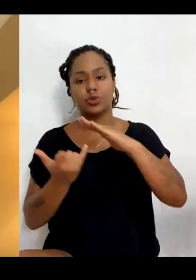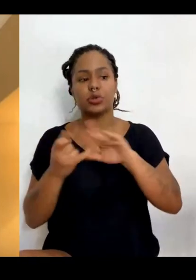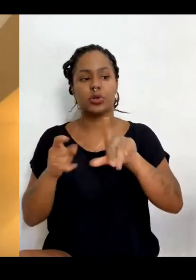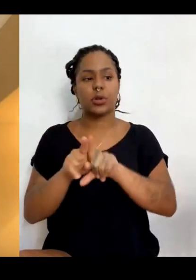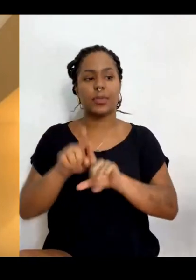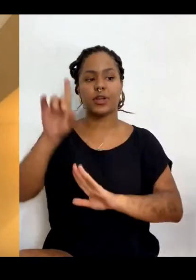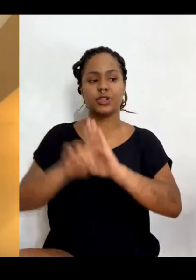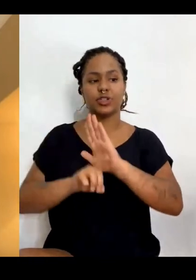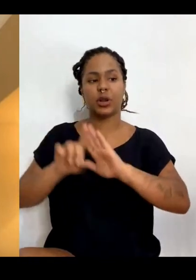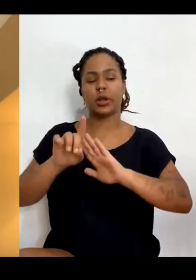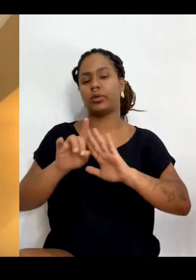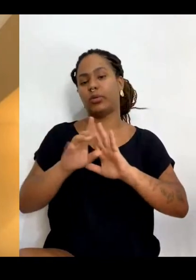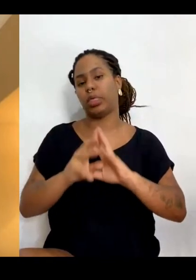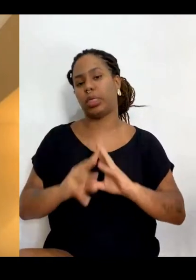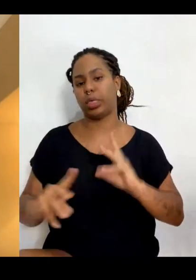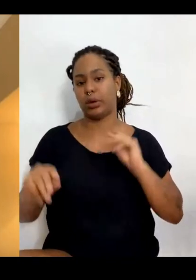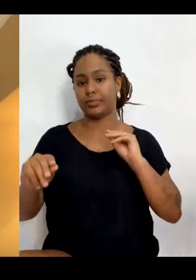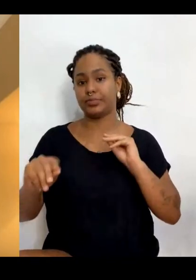foreign